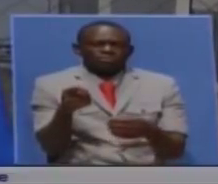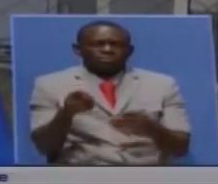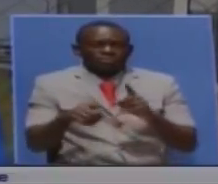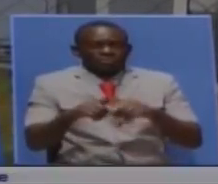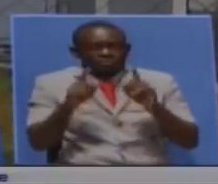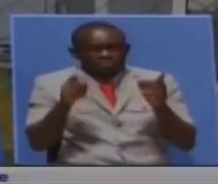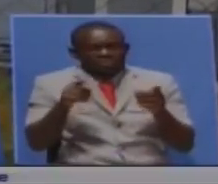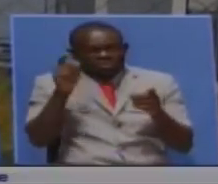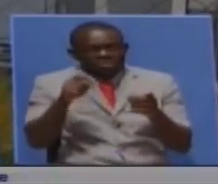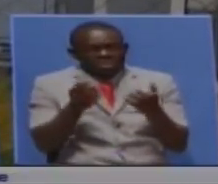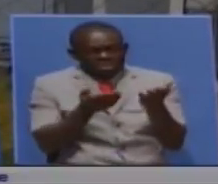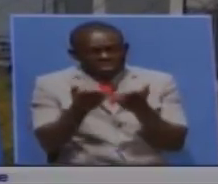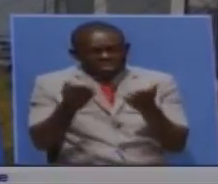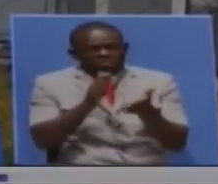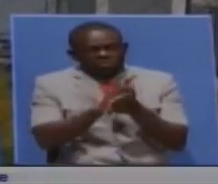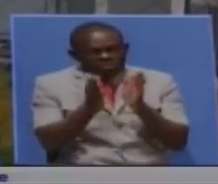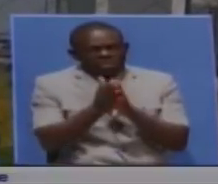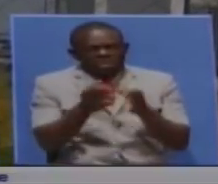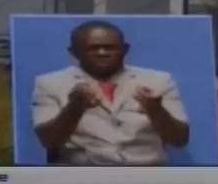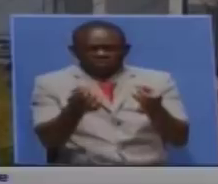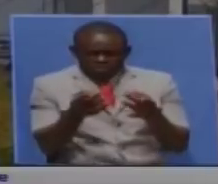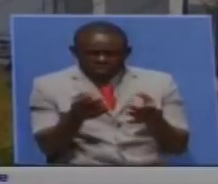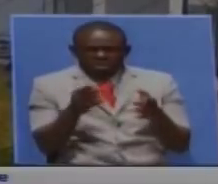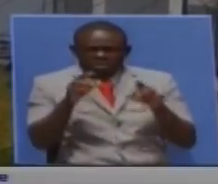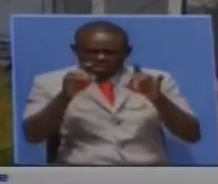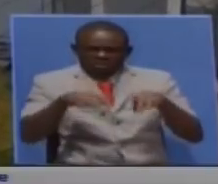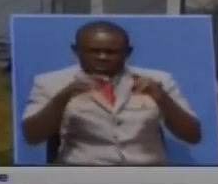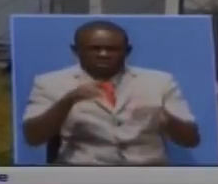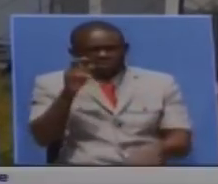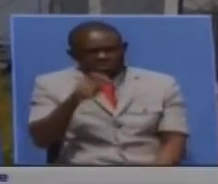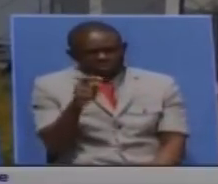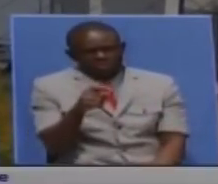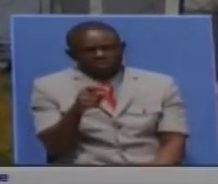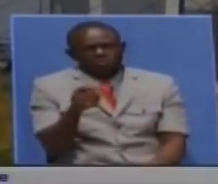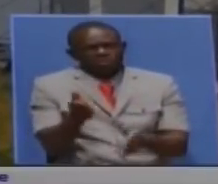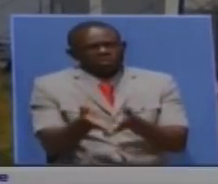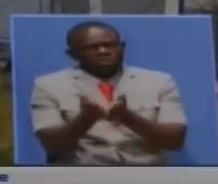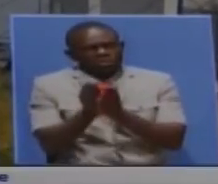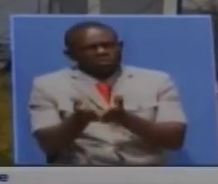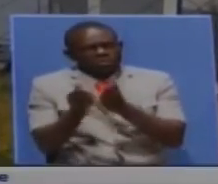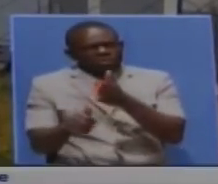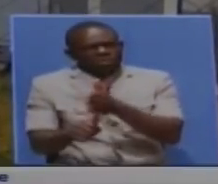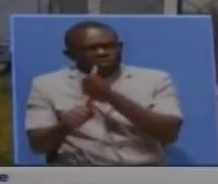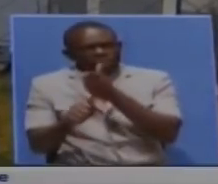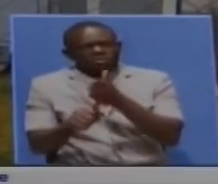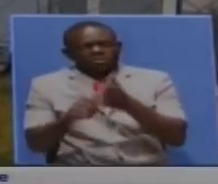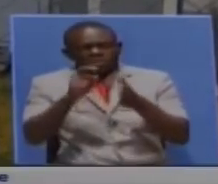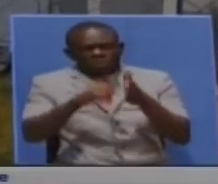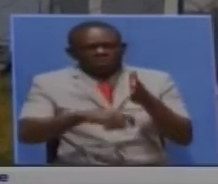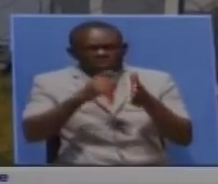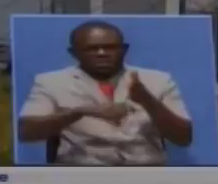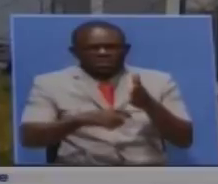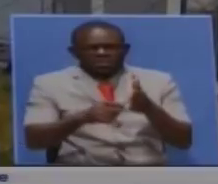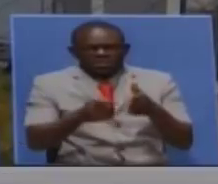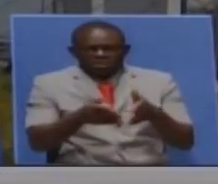service levels. I mean, if the service levels of related partners, the shipping line agents, the customs clearing agents, and the freight